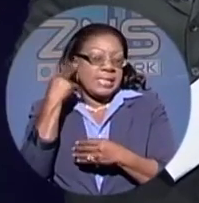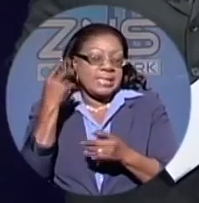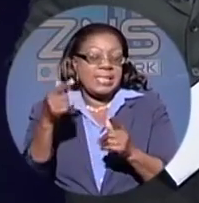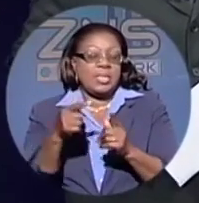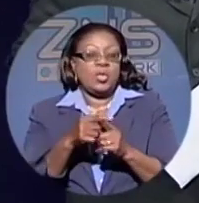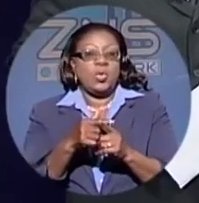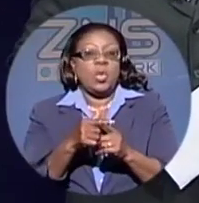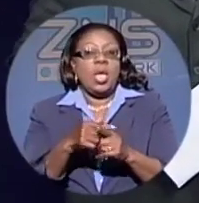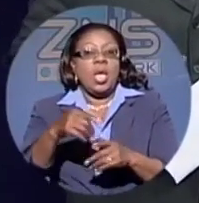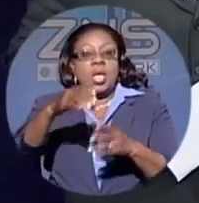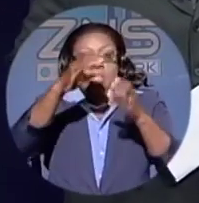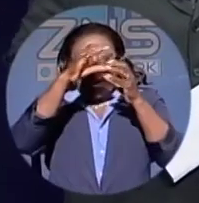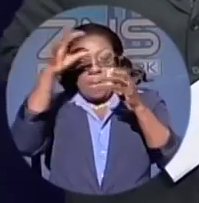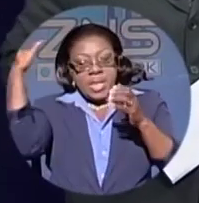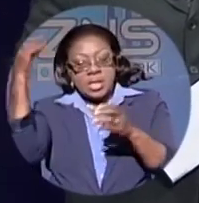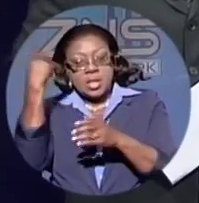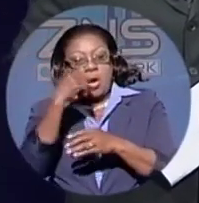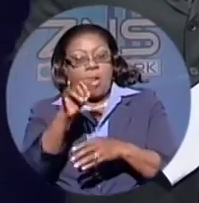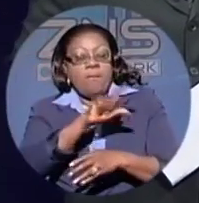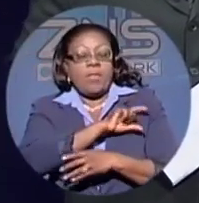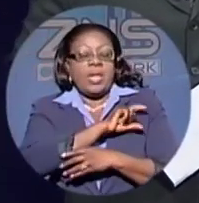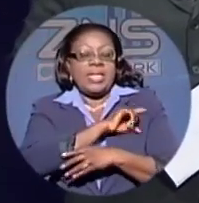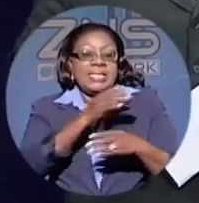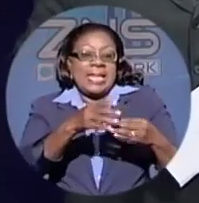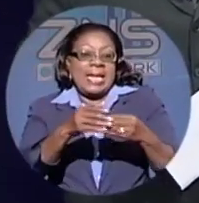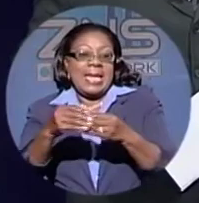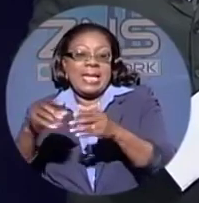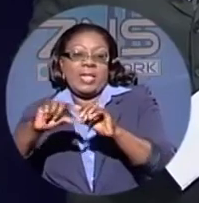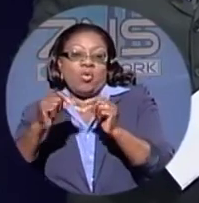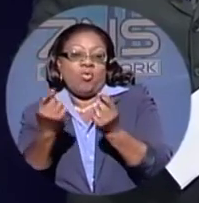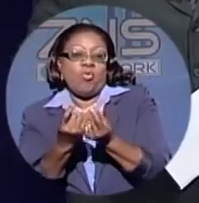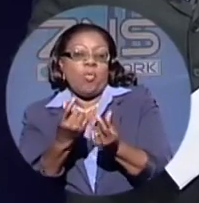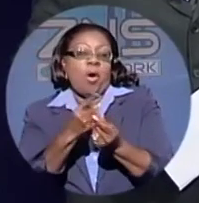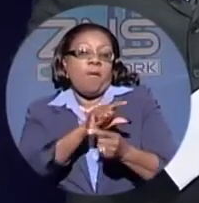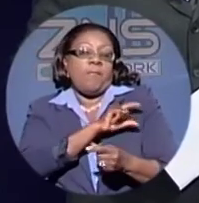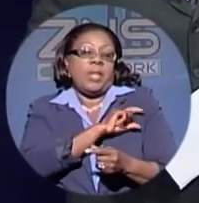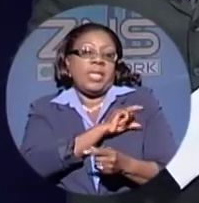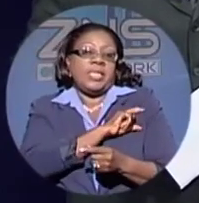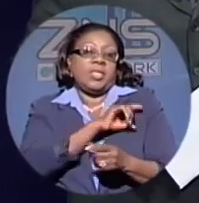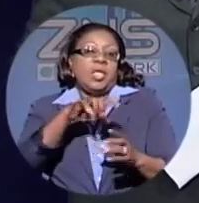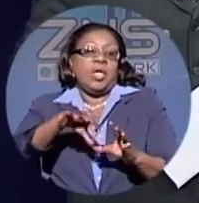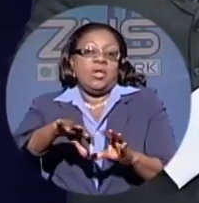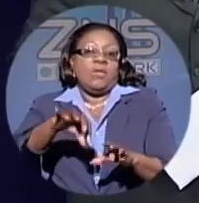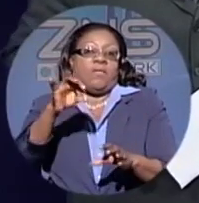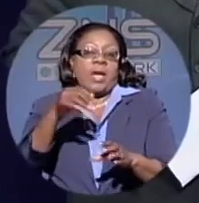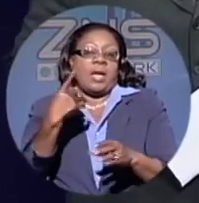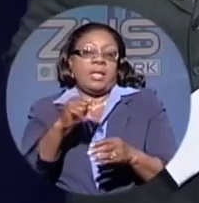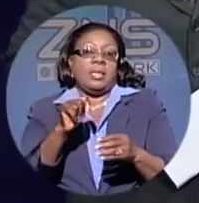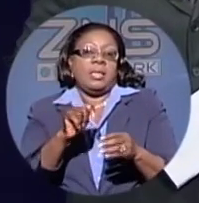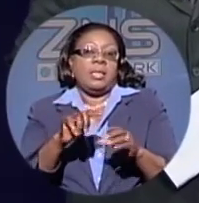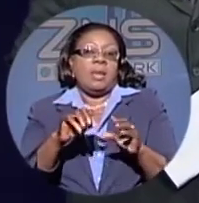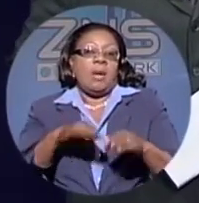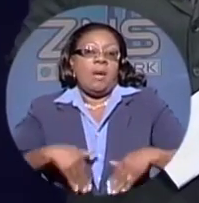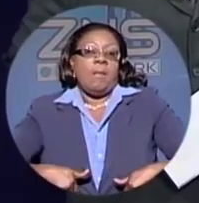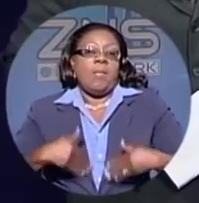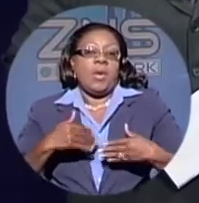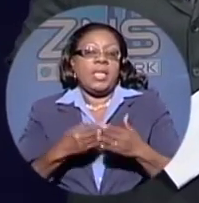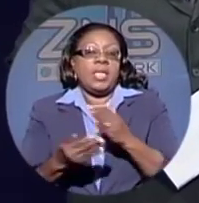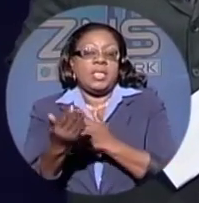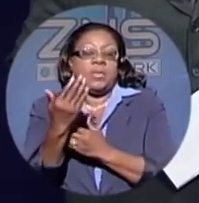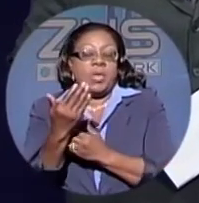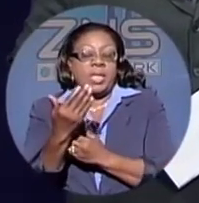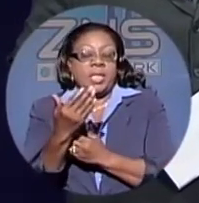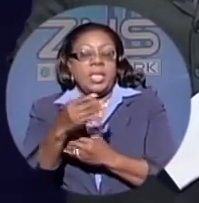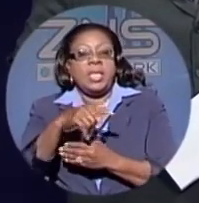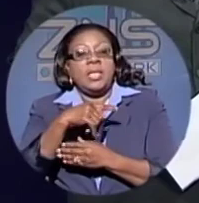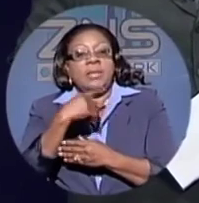commissioner of police himself led the team of investigators, choosing to be the sole spokesperson for the force today. He told reporters that police